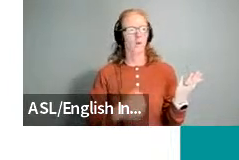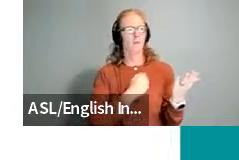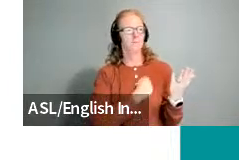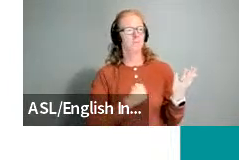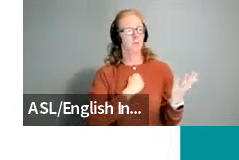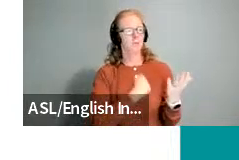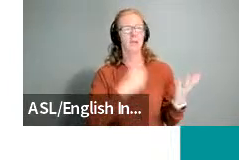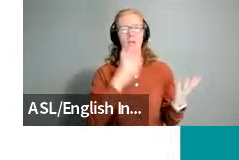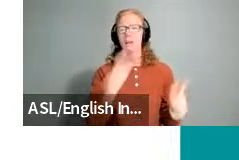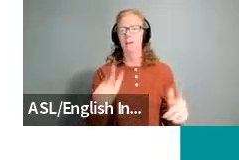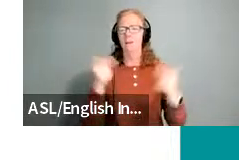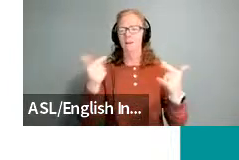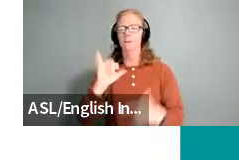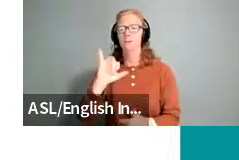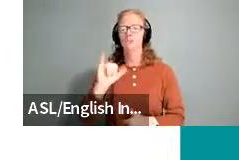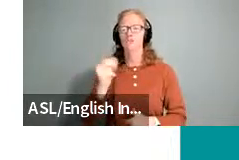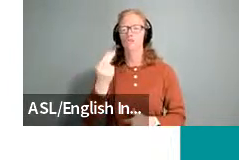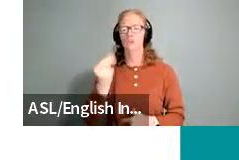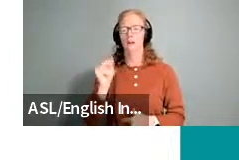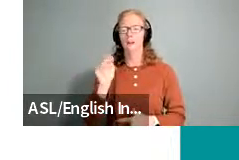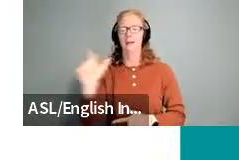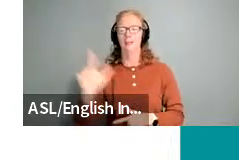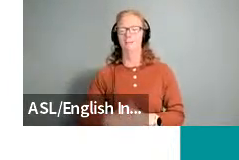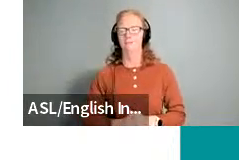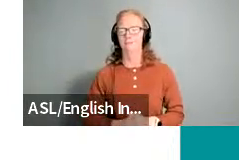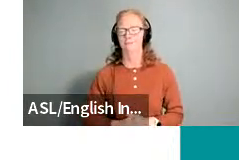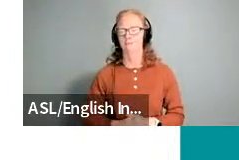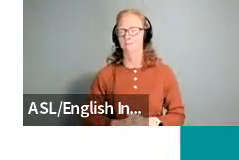will actually pass this to Johnell. Go ahead, Johnell.